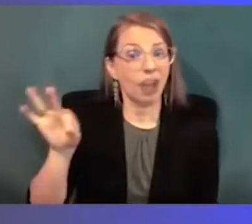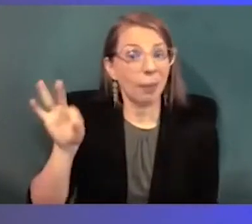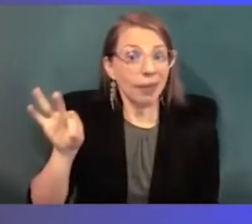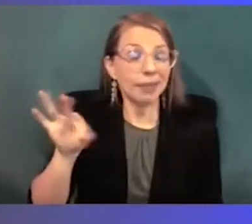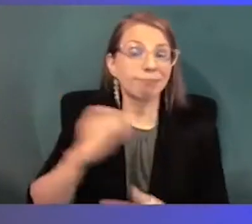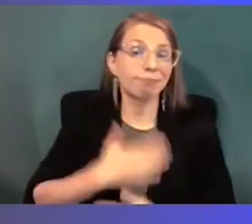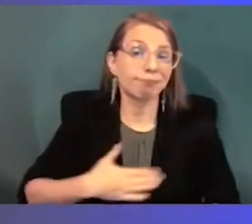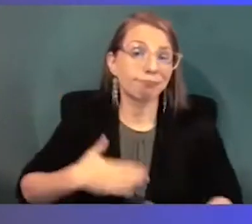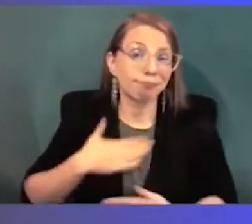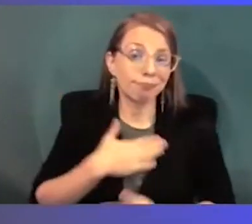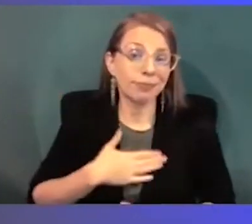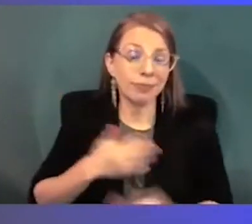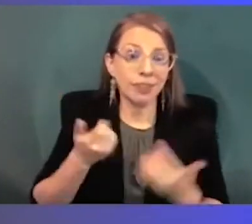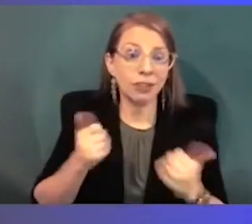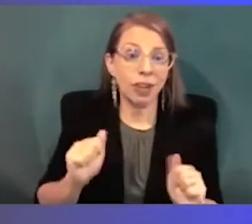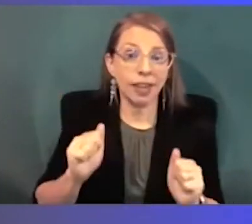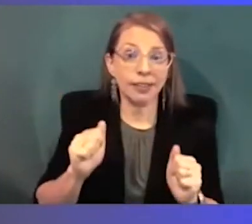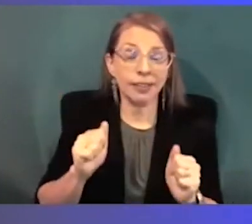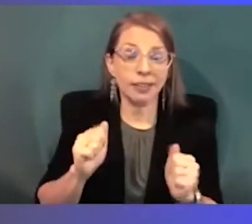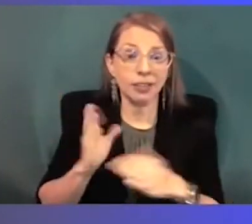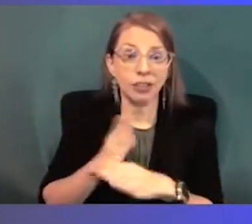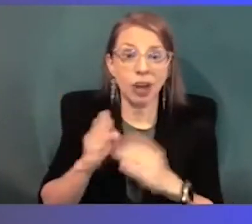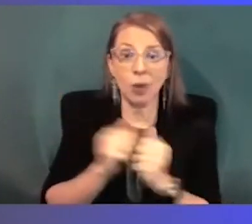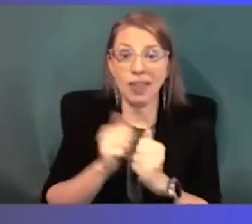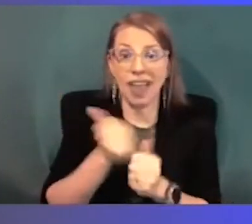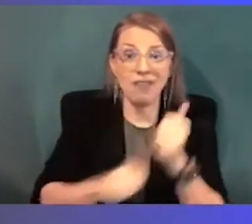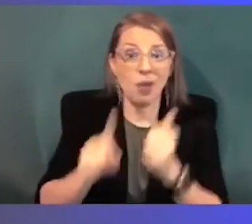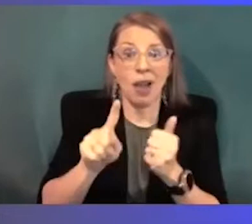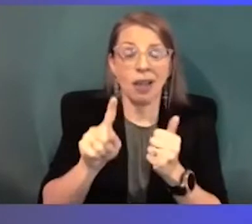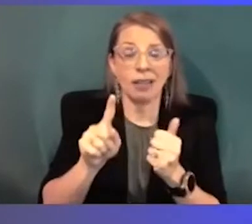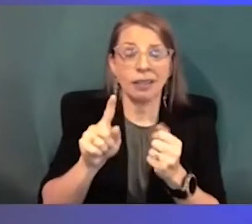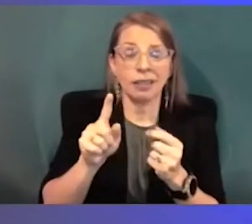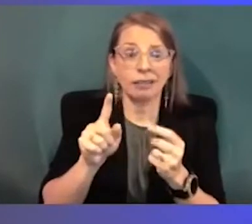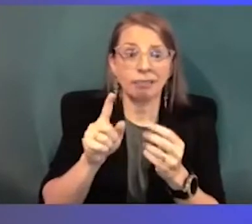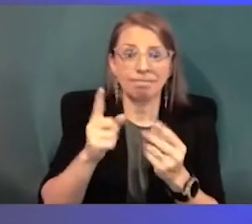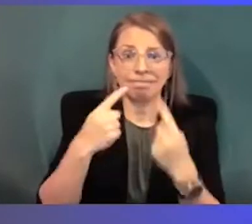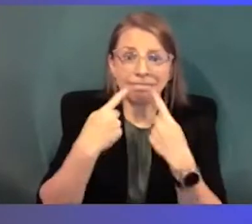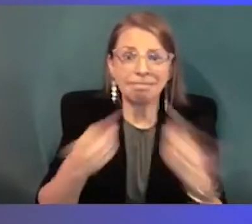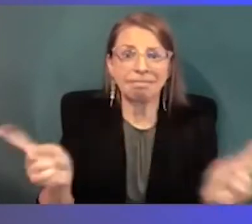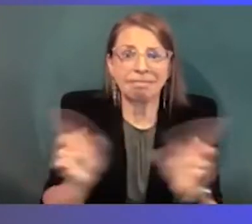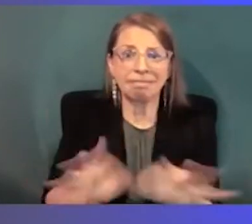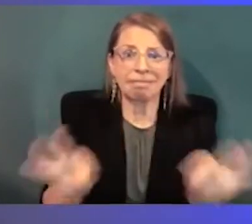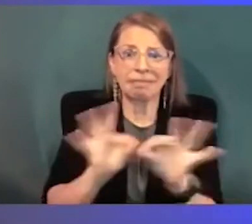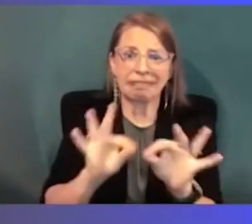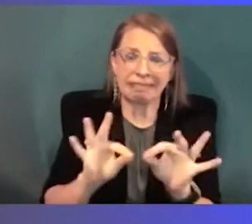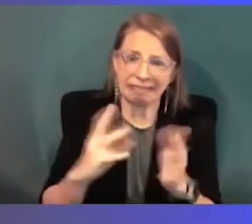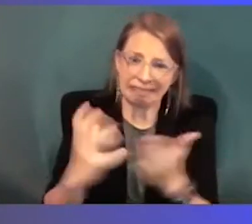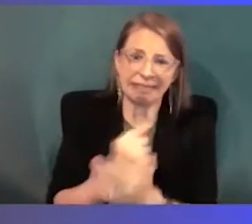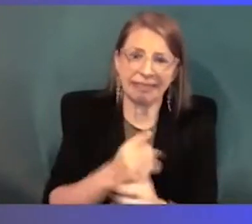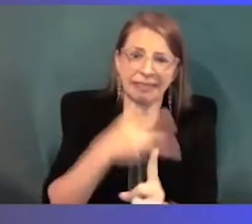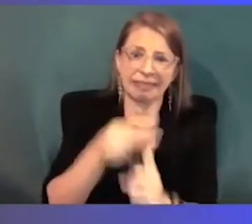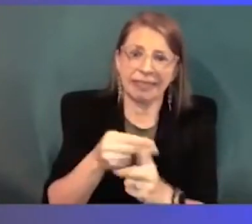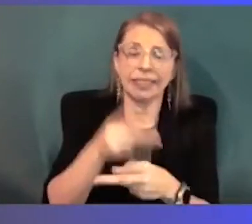trying to share with everyone the importance of the vaccinations and taking care of yourself